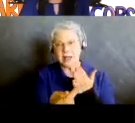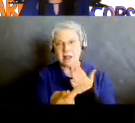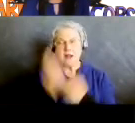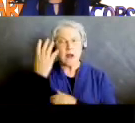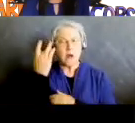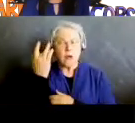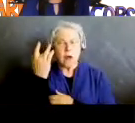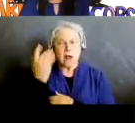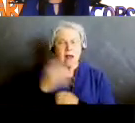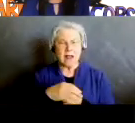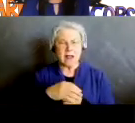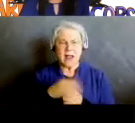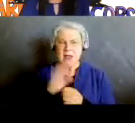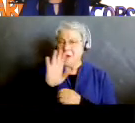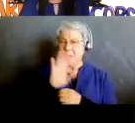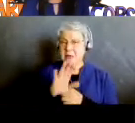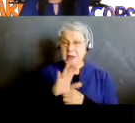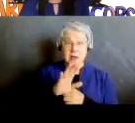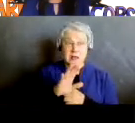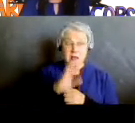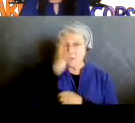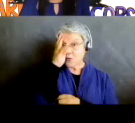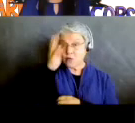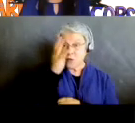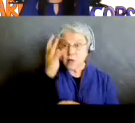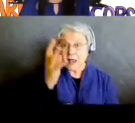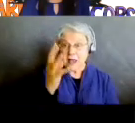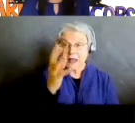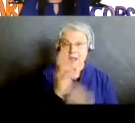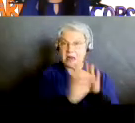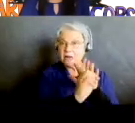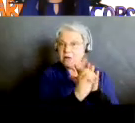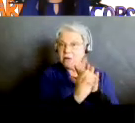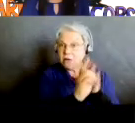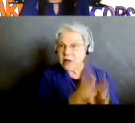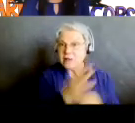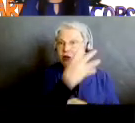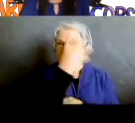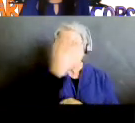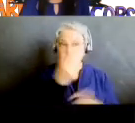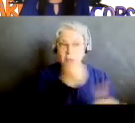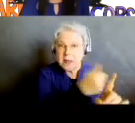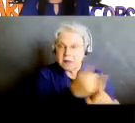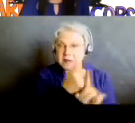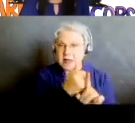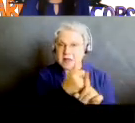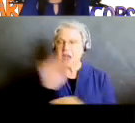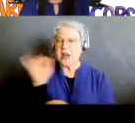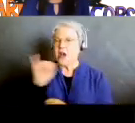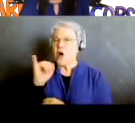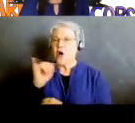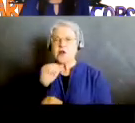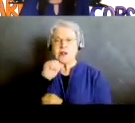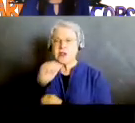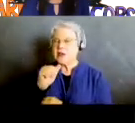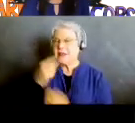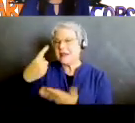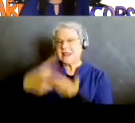steadfast ingenuity of migrants themselves and because of the fact that borders do not address root causes of